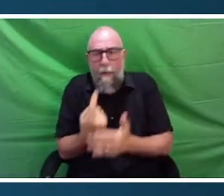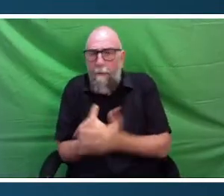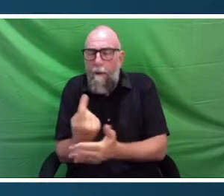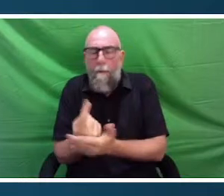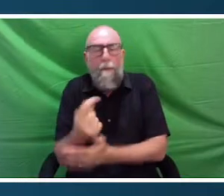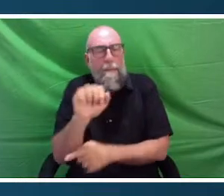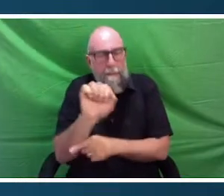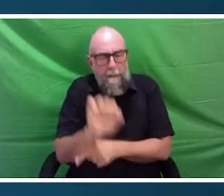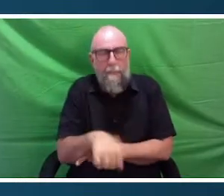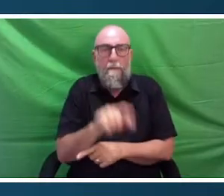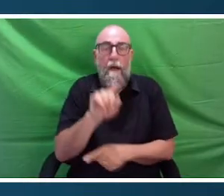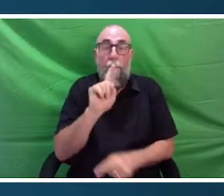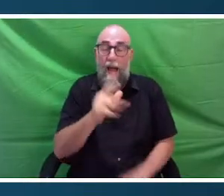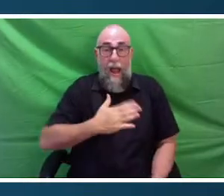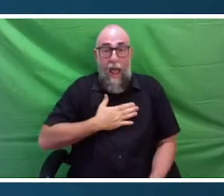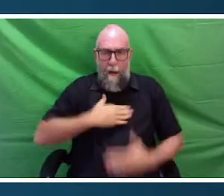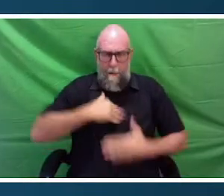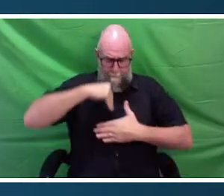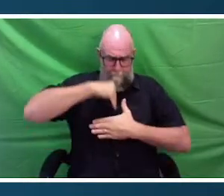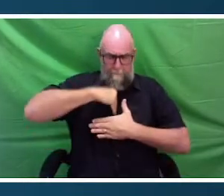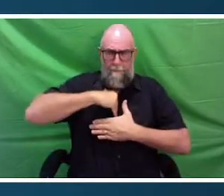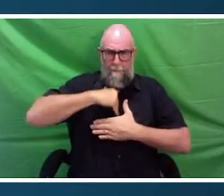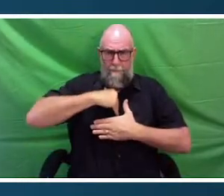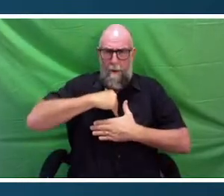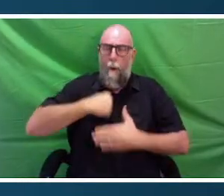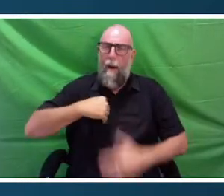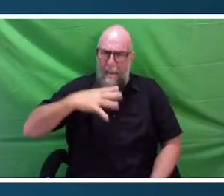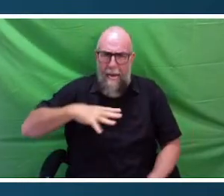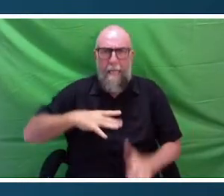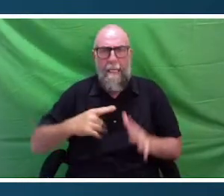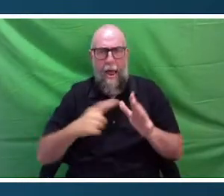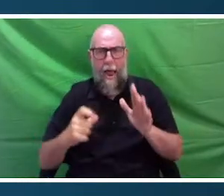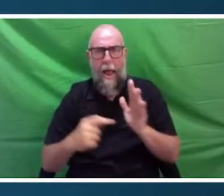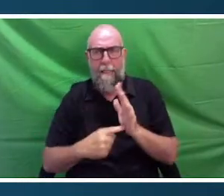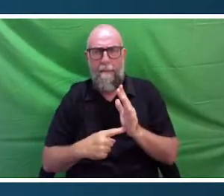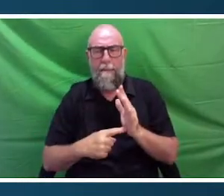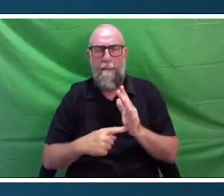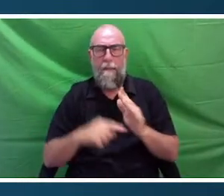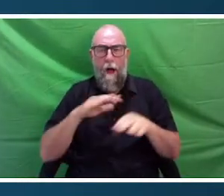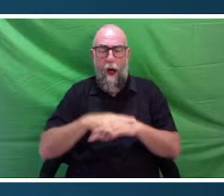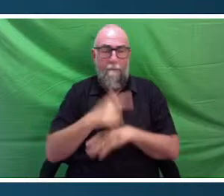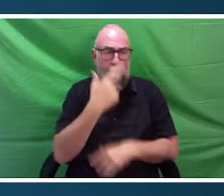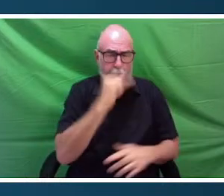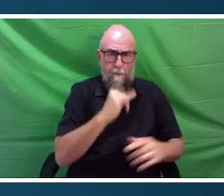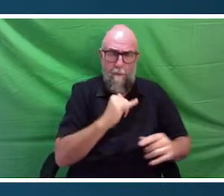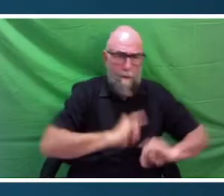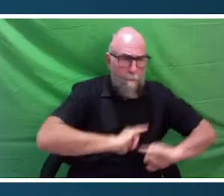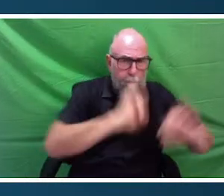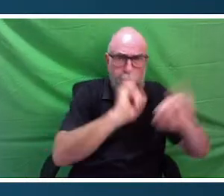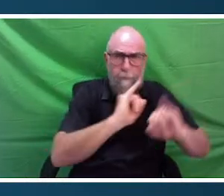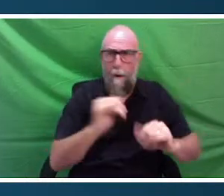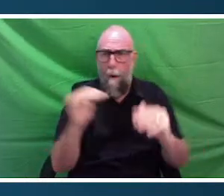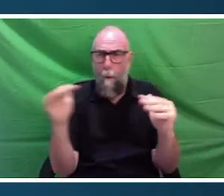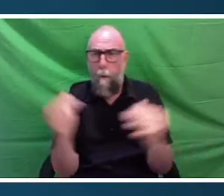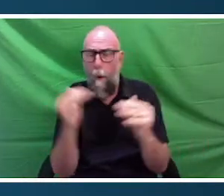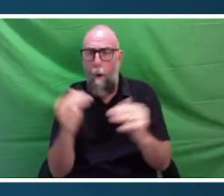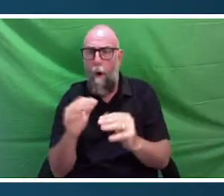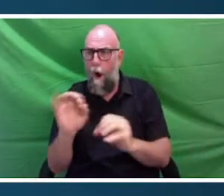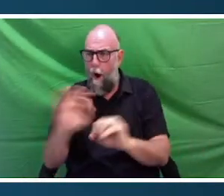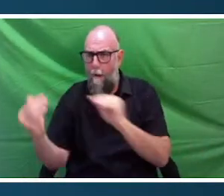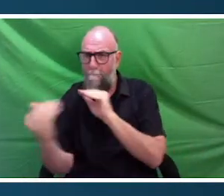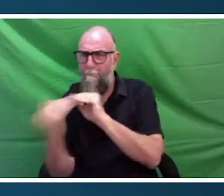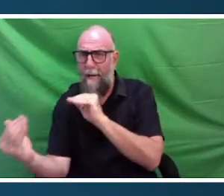inherent drive to act that prevails. Disasters, war, and social injustices trigger